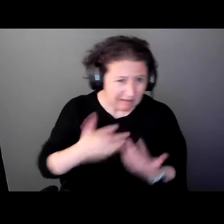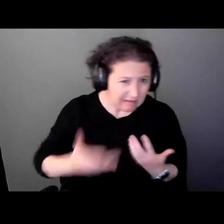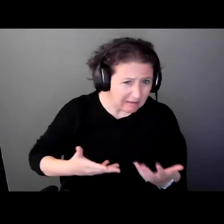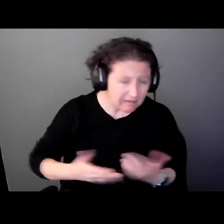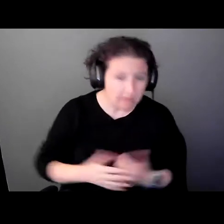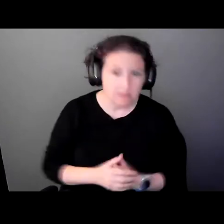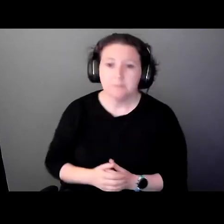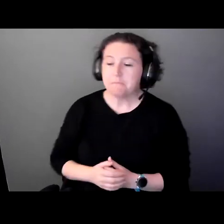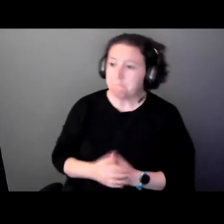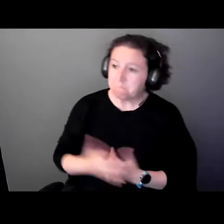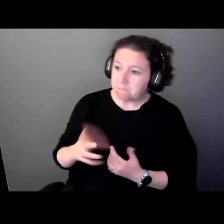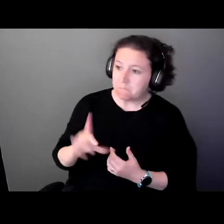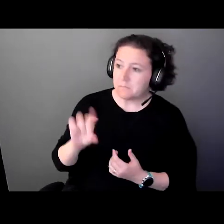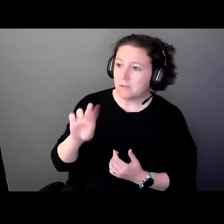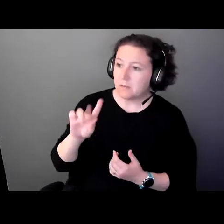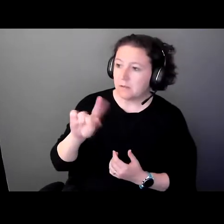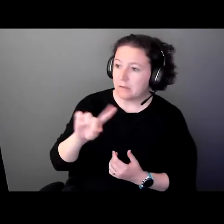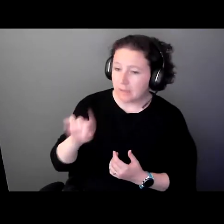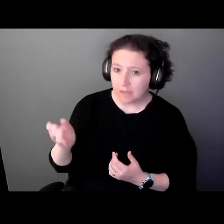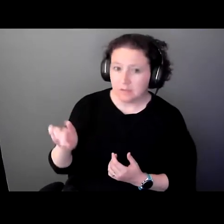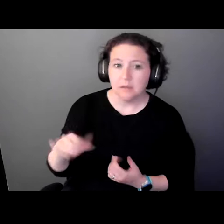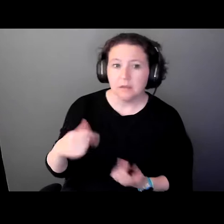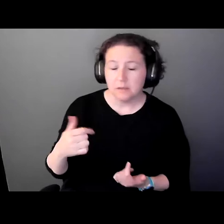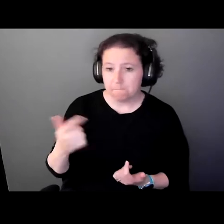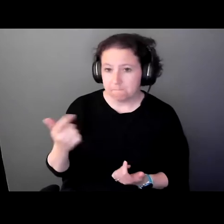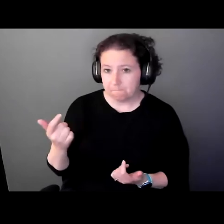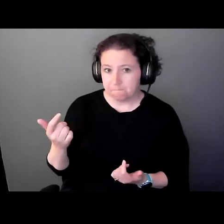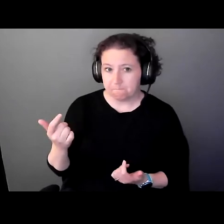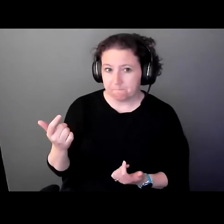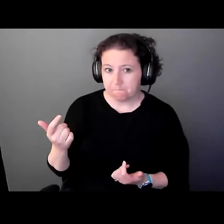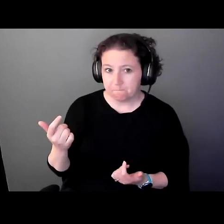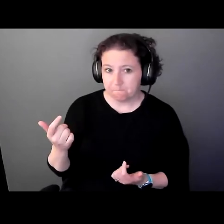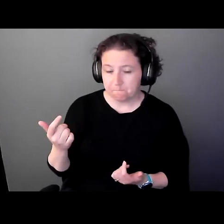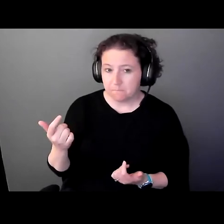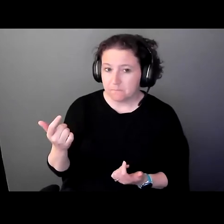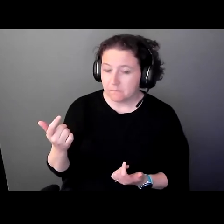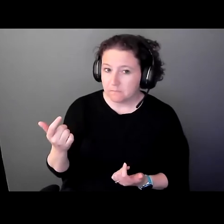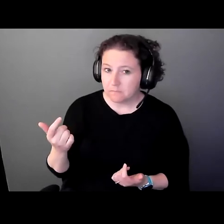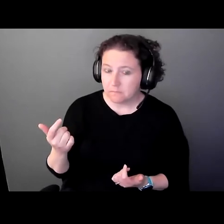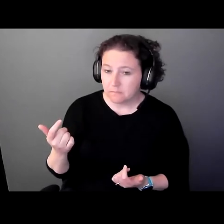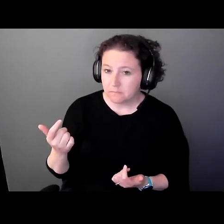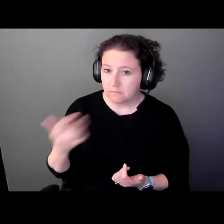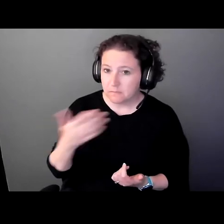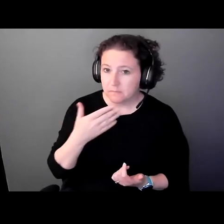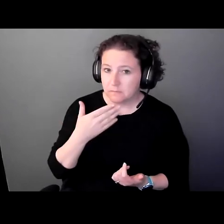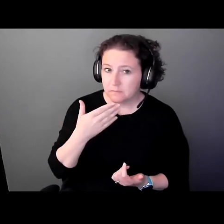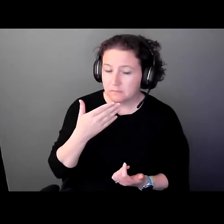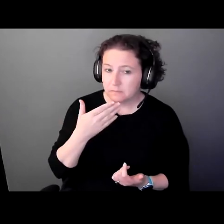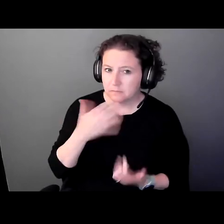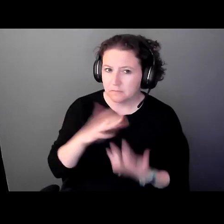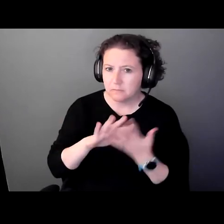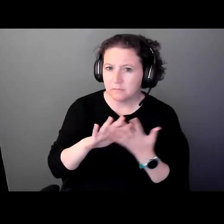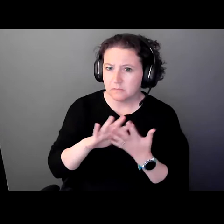Well, I guess that one best leads example, and as I told